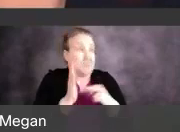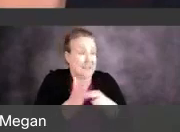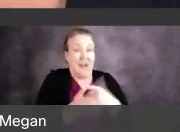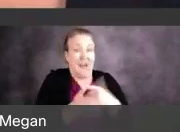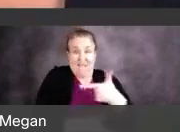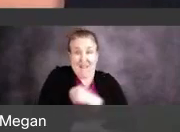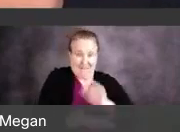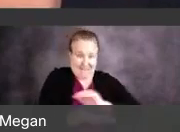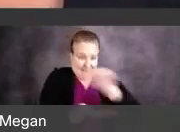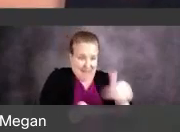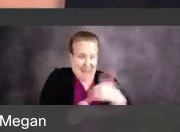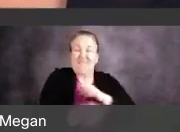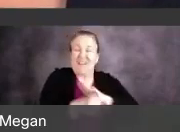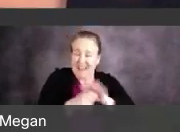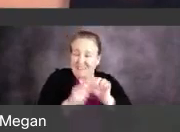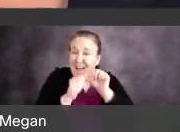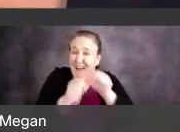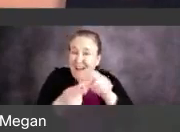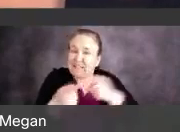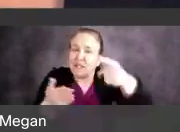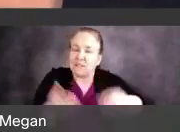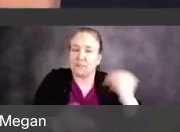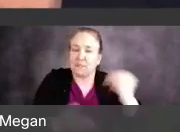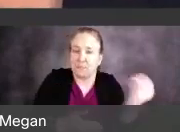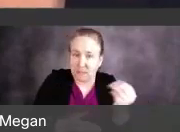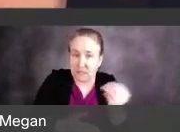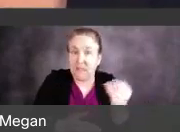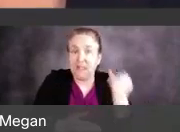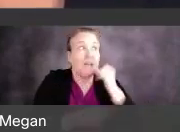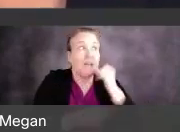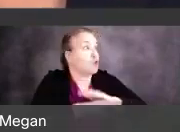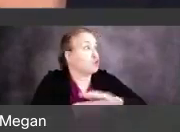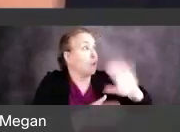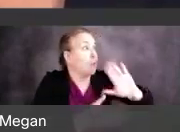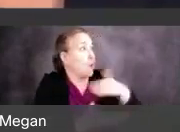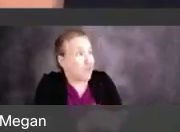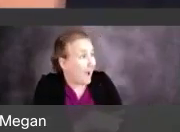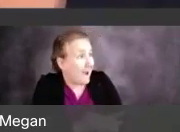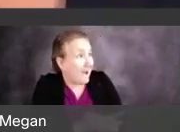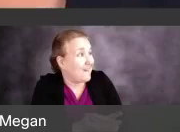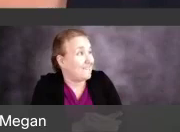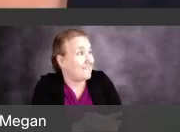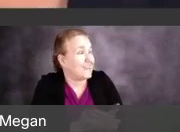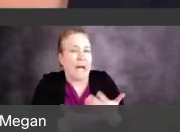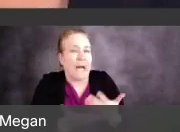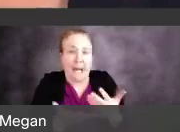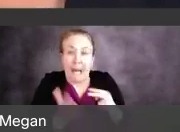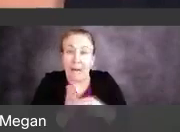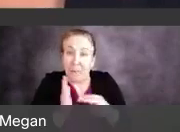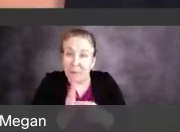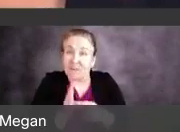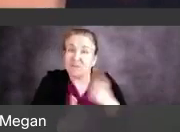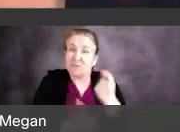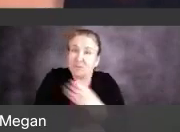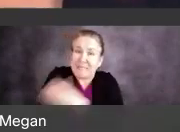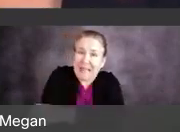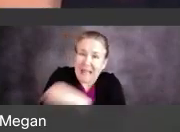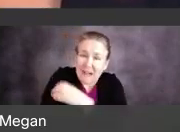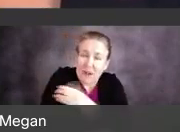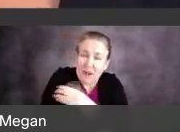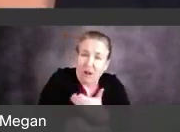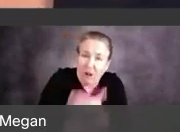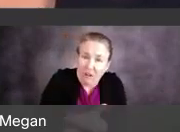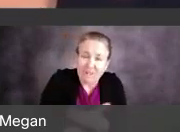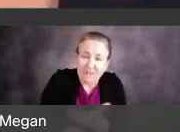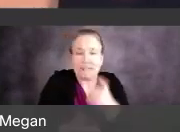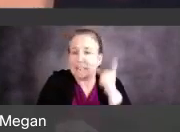Monday. If we don't receive more in time for Tuesday, our Tuesday clinic, we will not be able to offer vaccinations on that